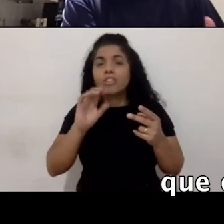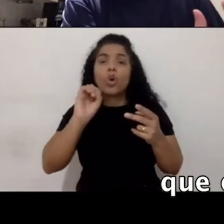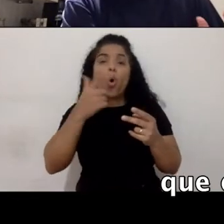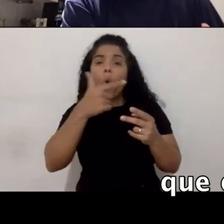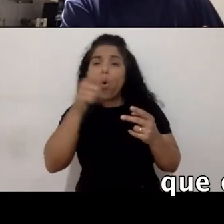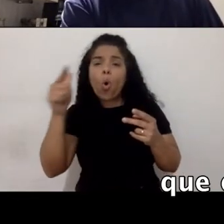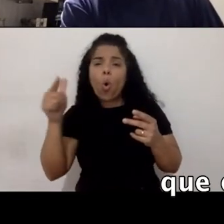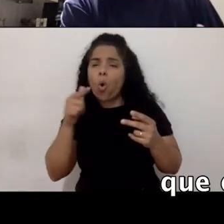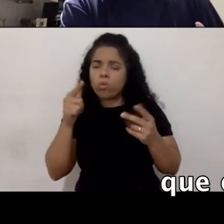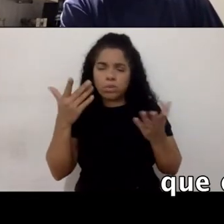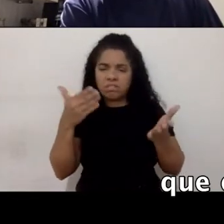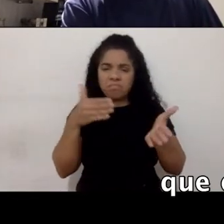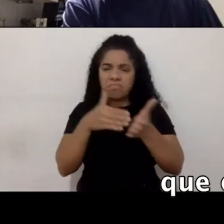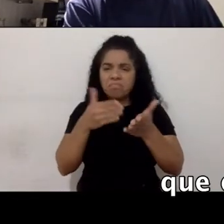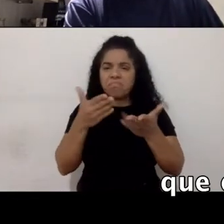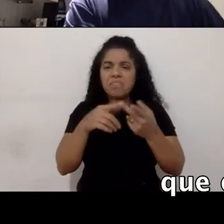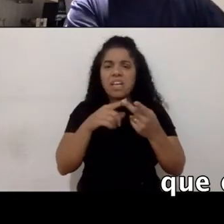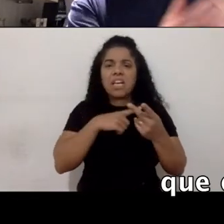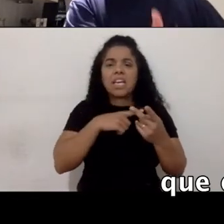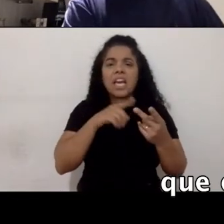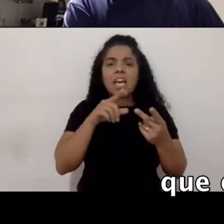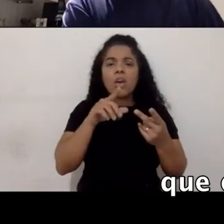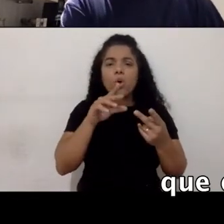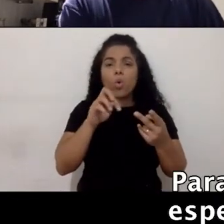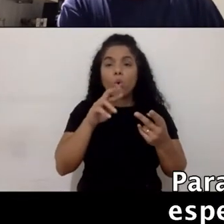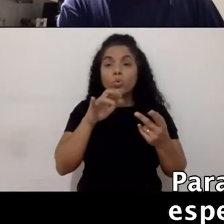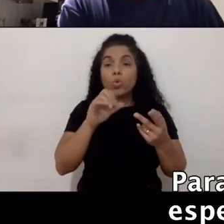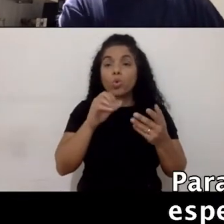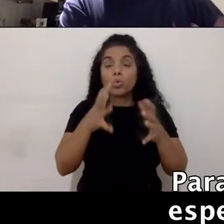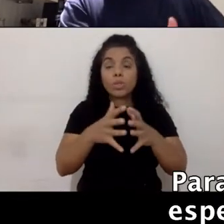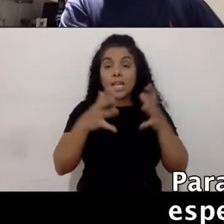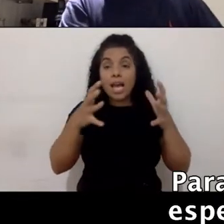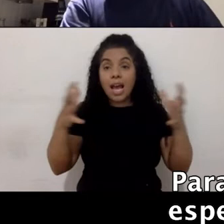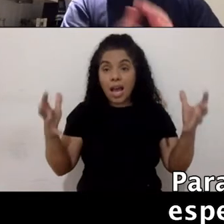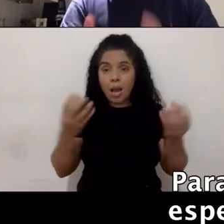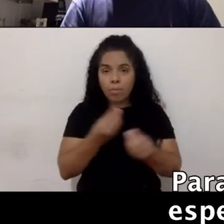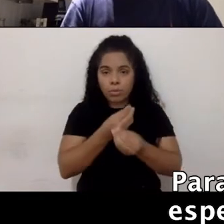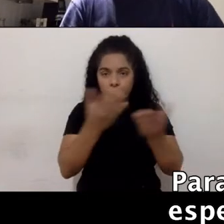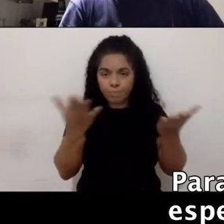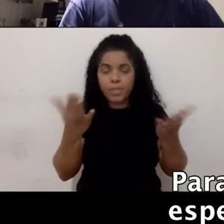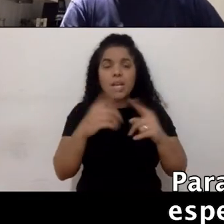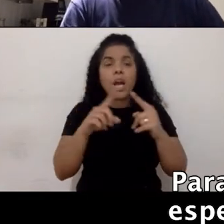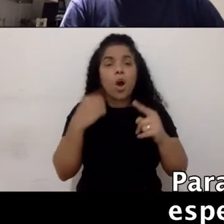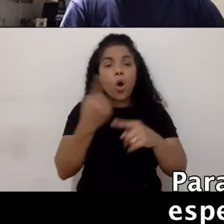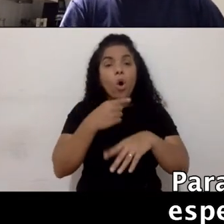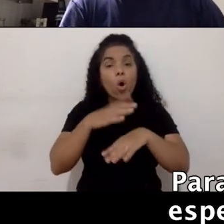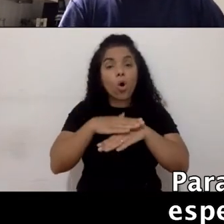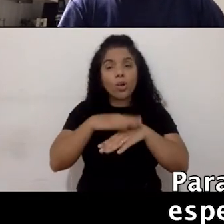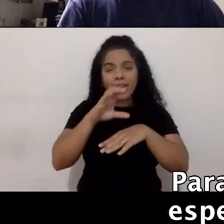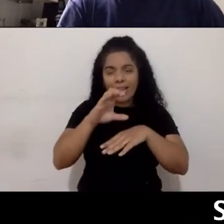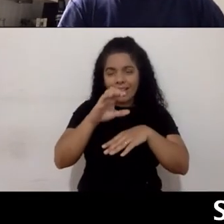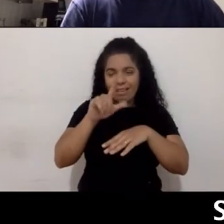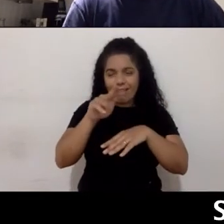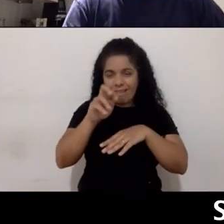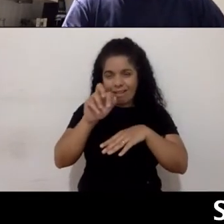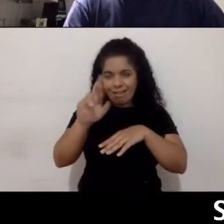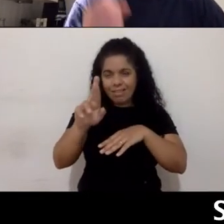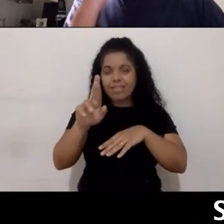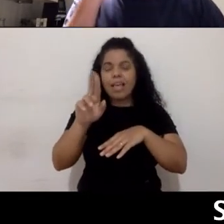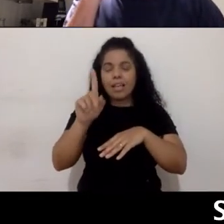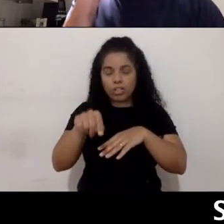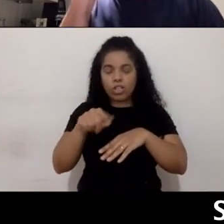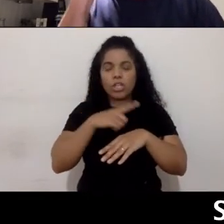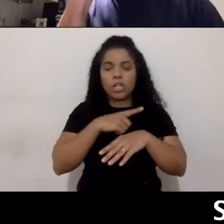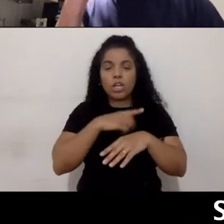we're providing, or maybe container clusters or so on. But for an application, there's some specific set of infrastructure which is just for that